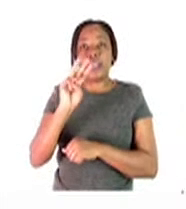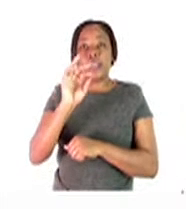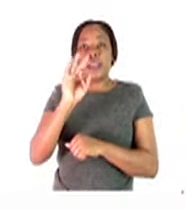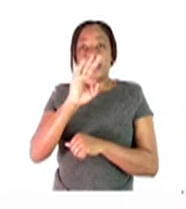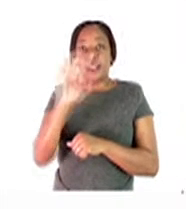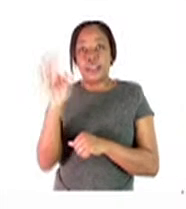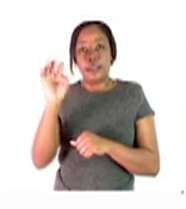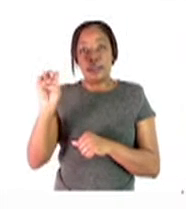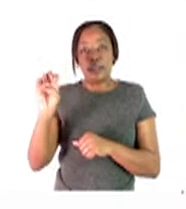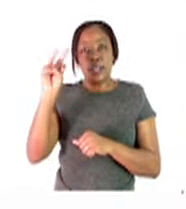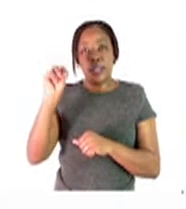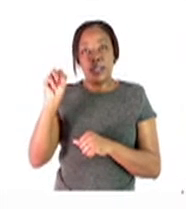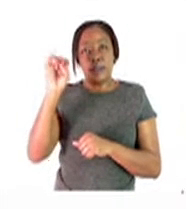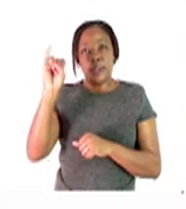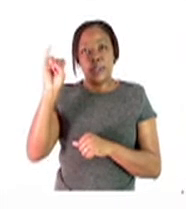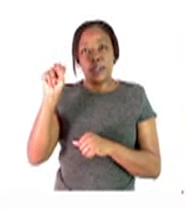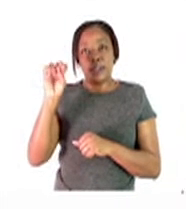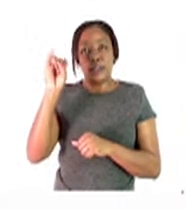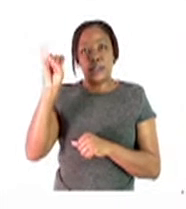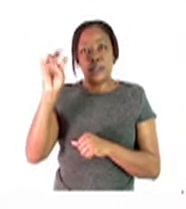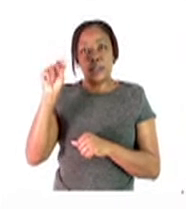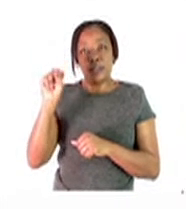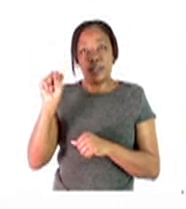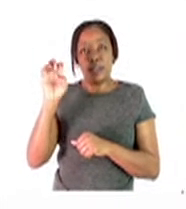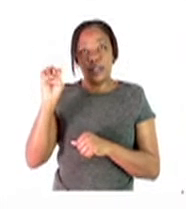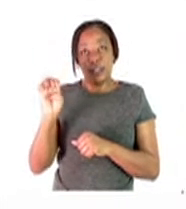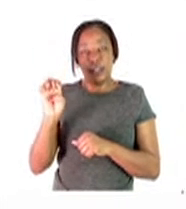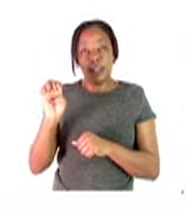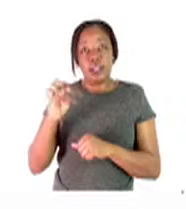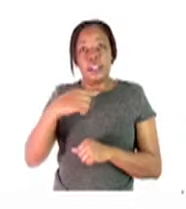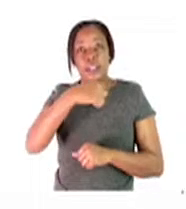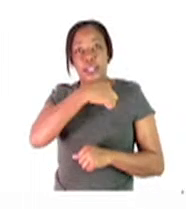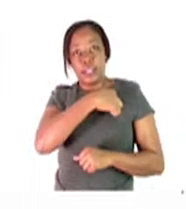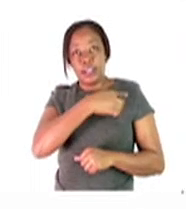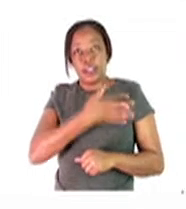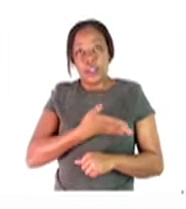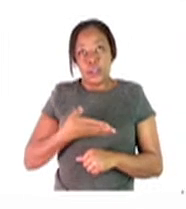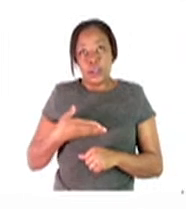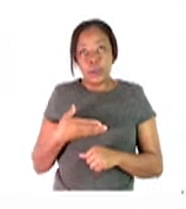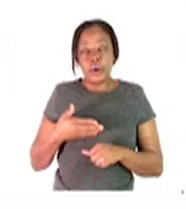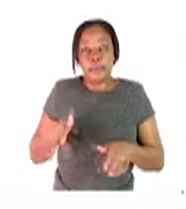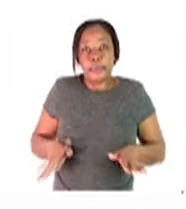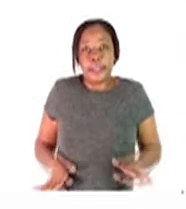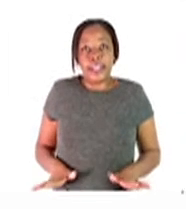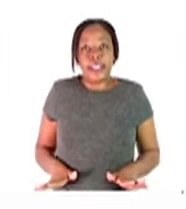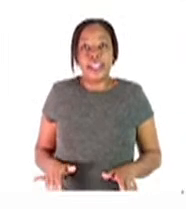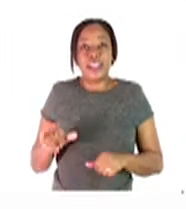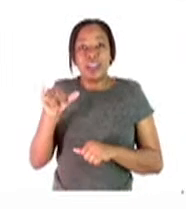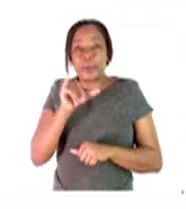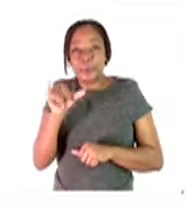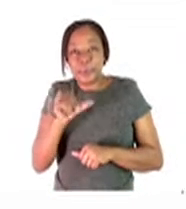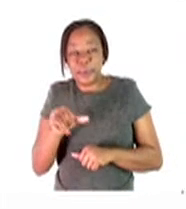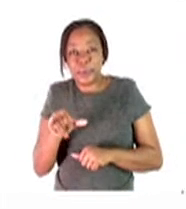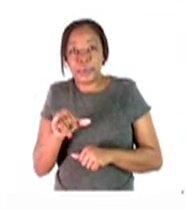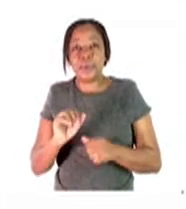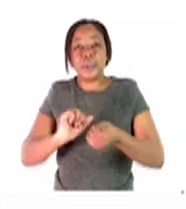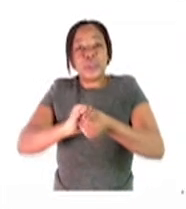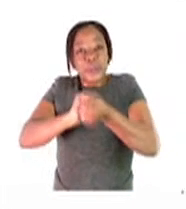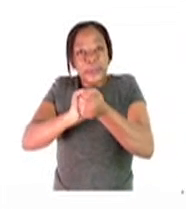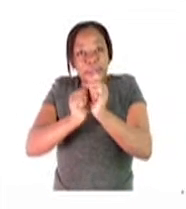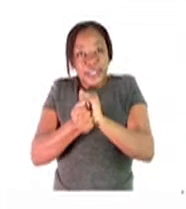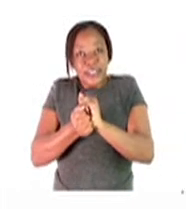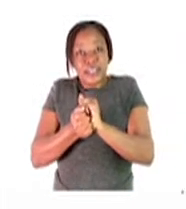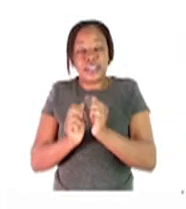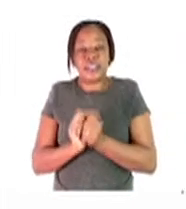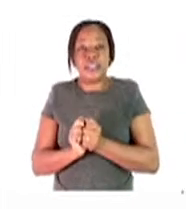in masculine, is in male gender. Now change it to a female. If it was a girl or if it was a woman, how will you